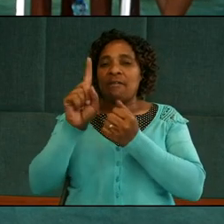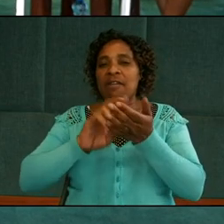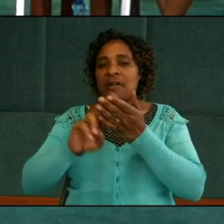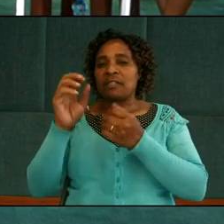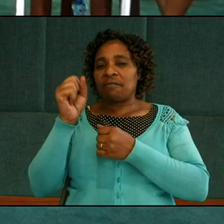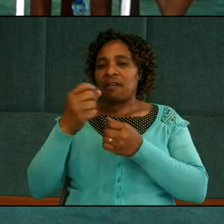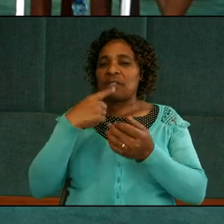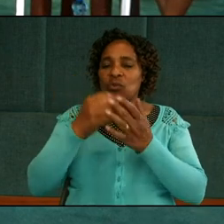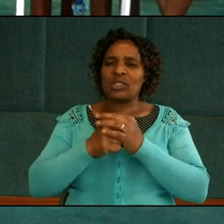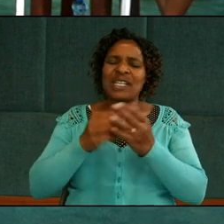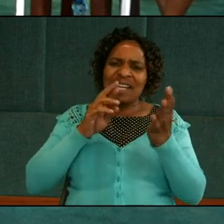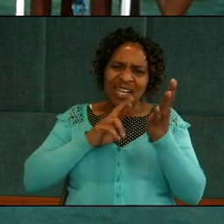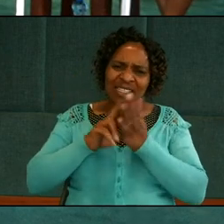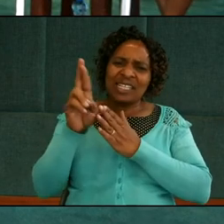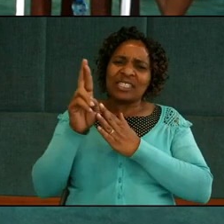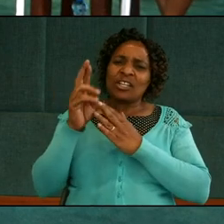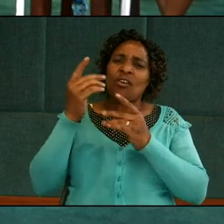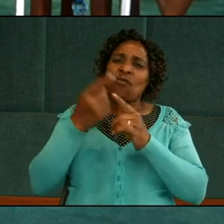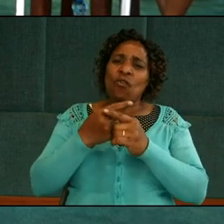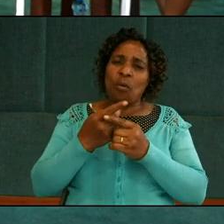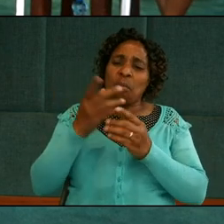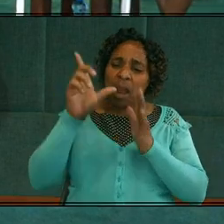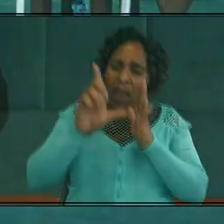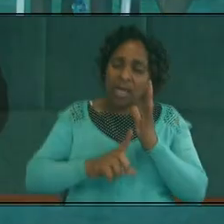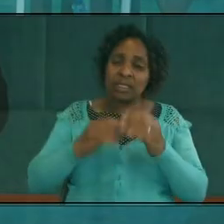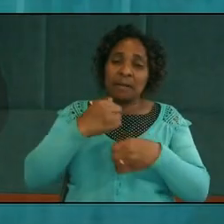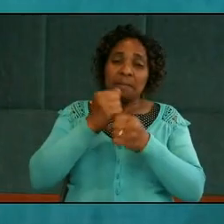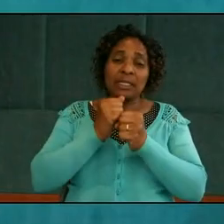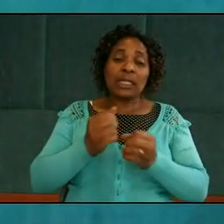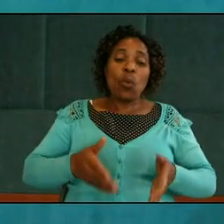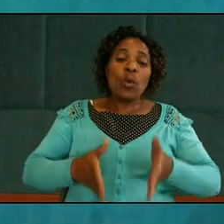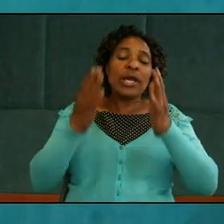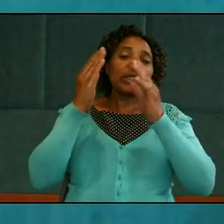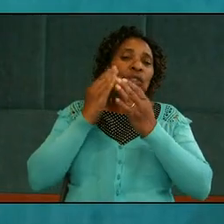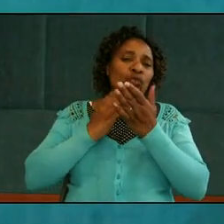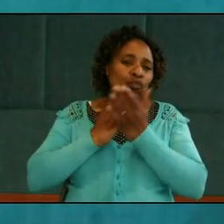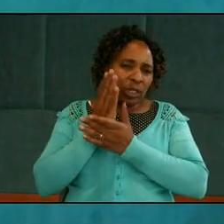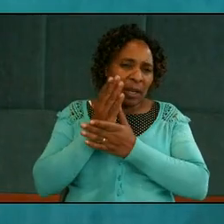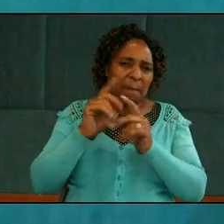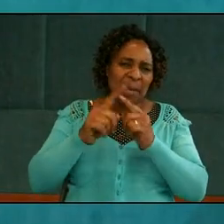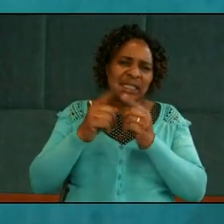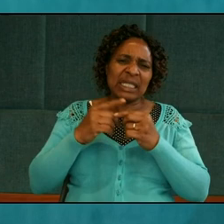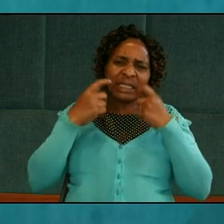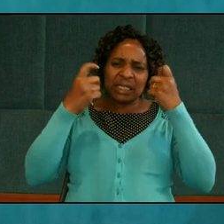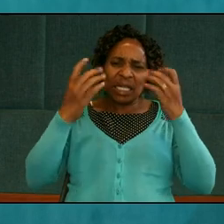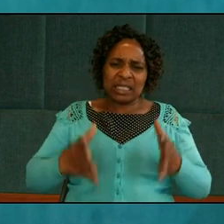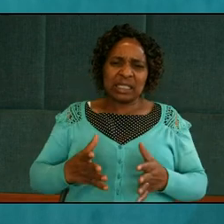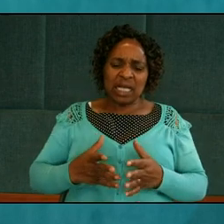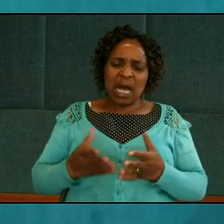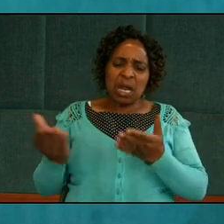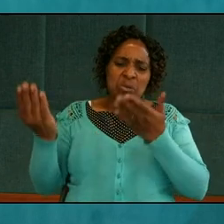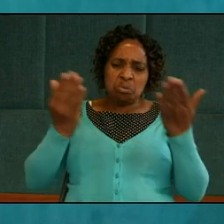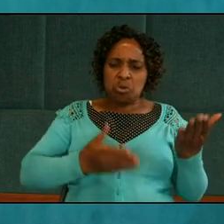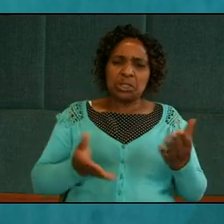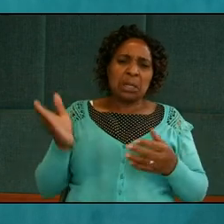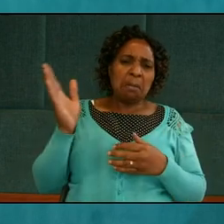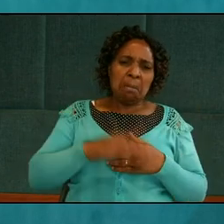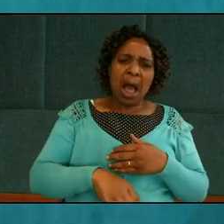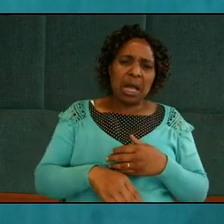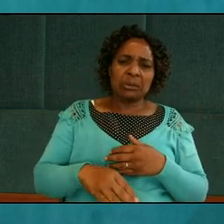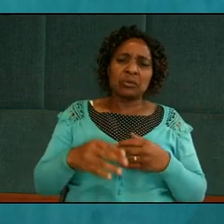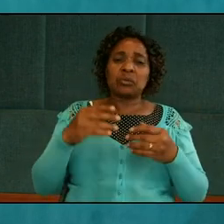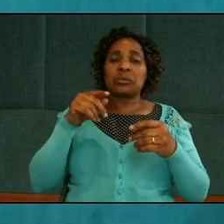righteousness of the blameless makes their path straight, but the wicked are brought down by their own wickedness."